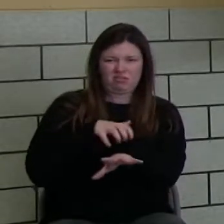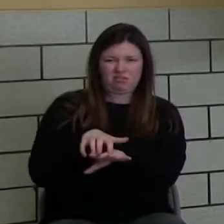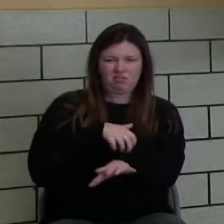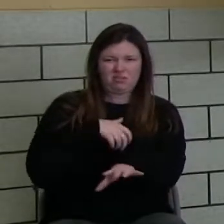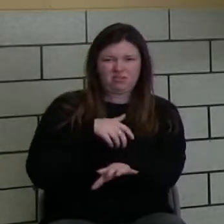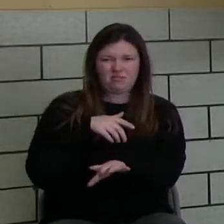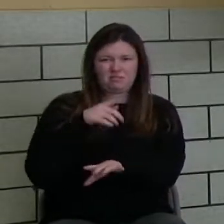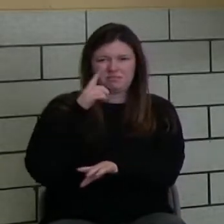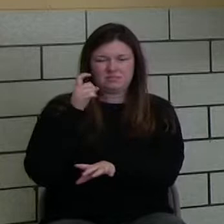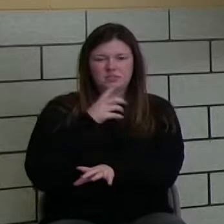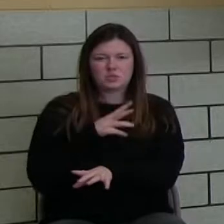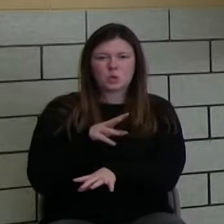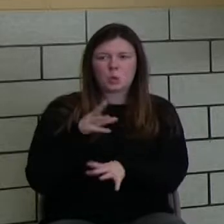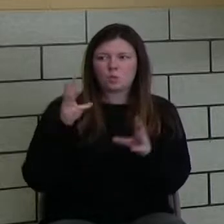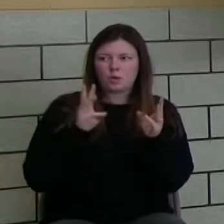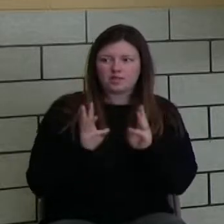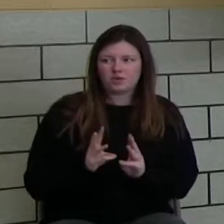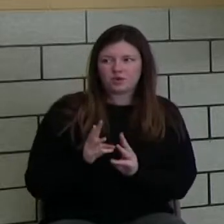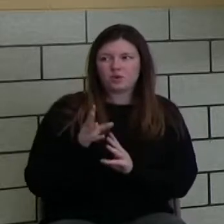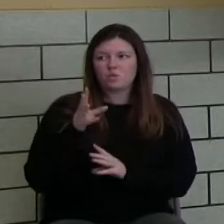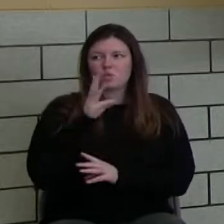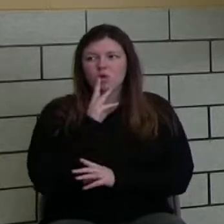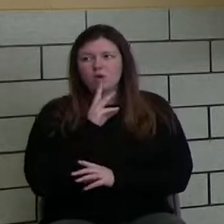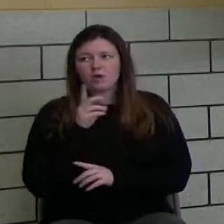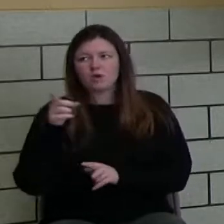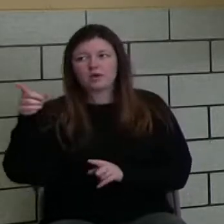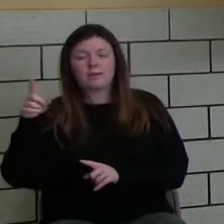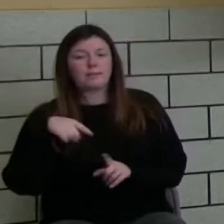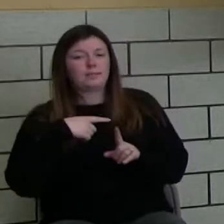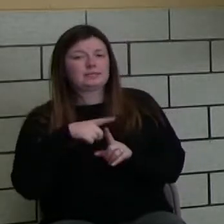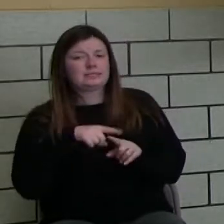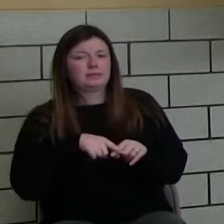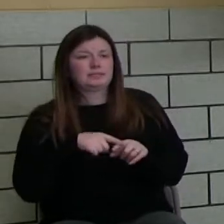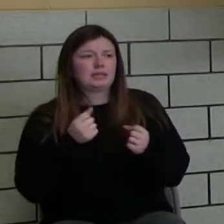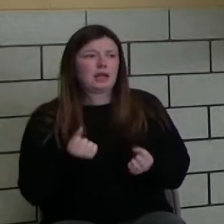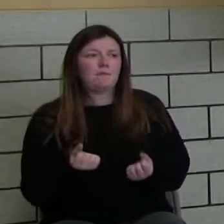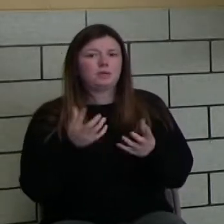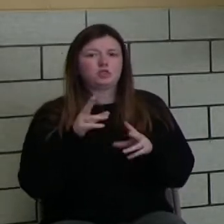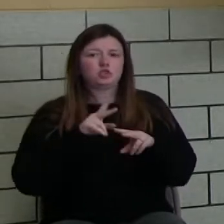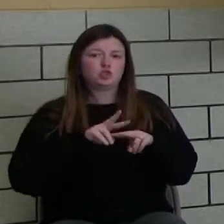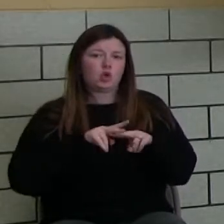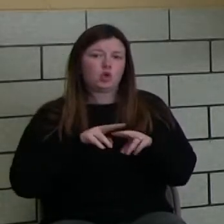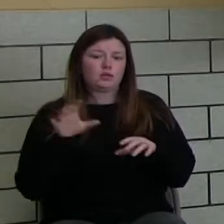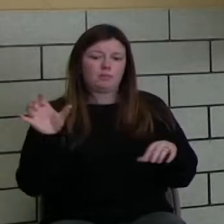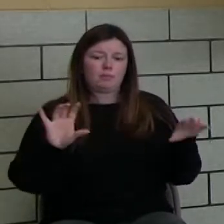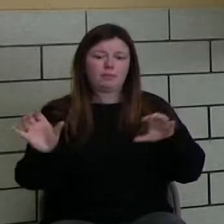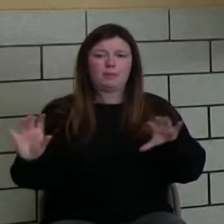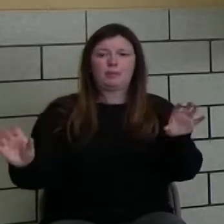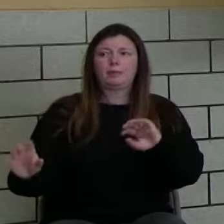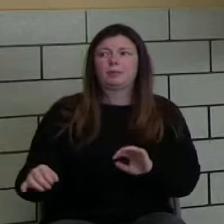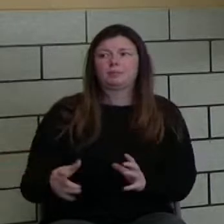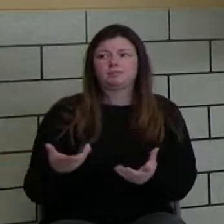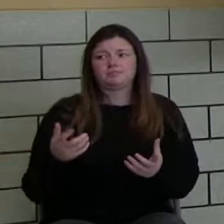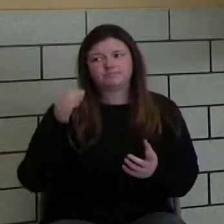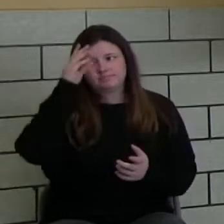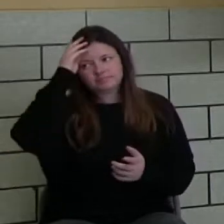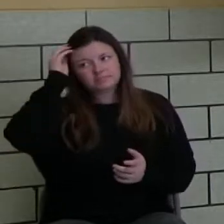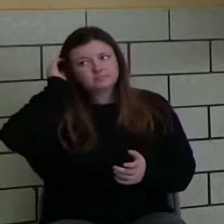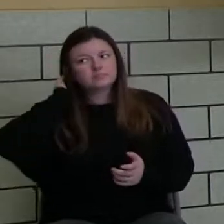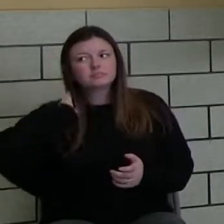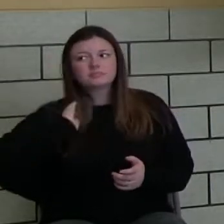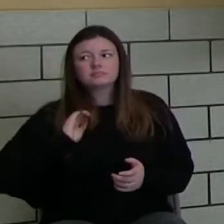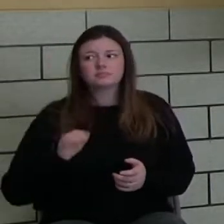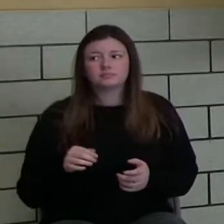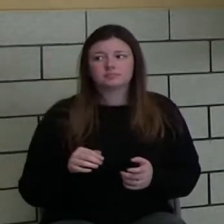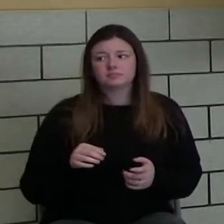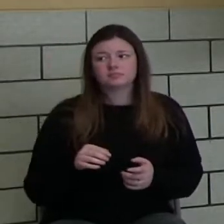to, okay. Yeah, So how much salt they put down yeah. on it, Exactly that. how much damage the tree roots, that's what's getting us now. A lot of that